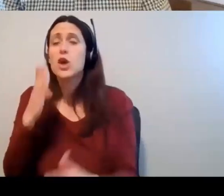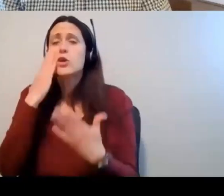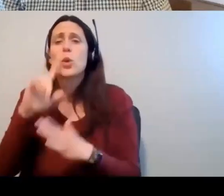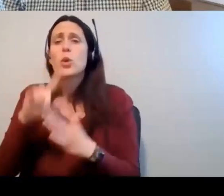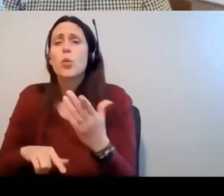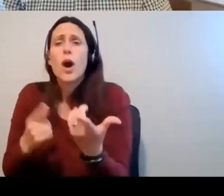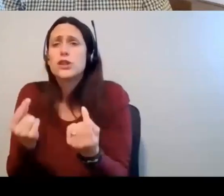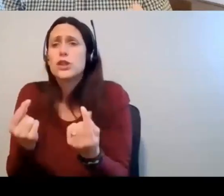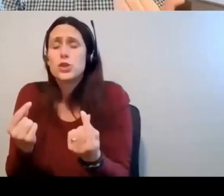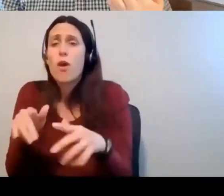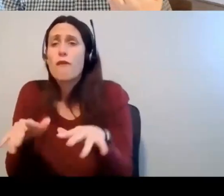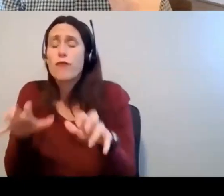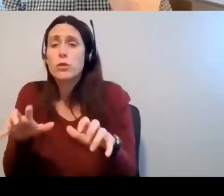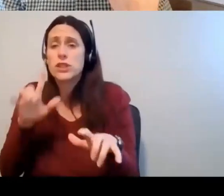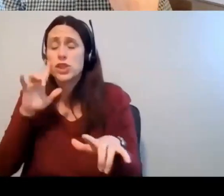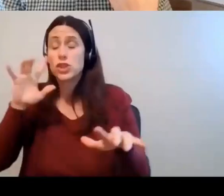experience a state of shock.